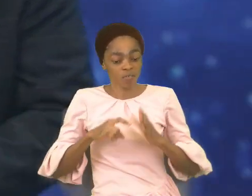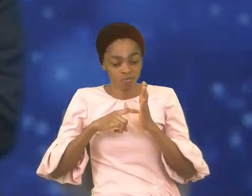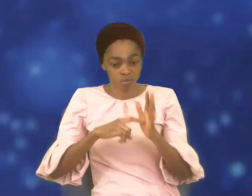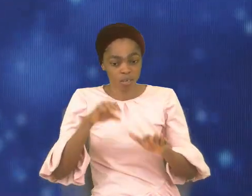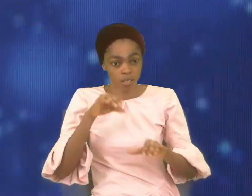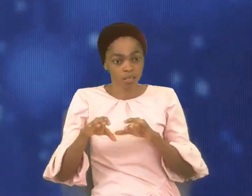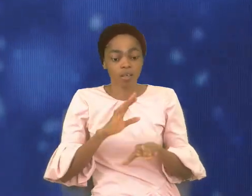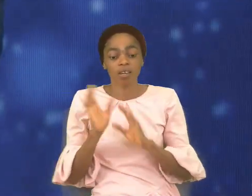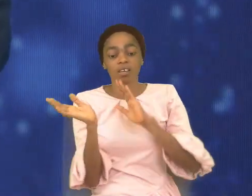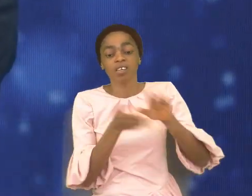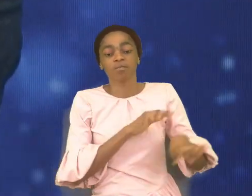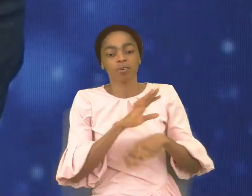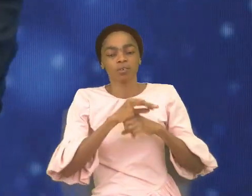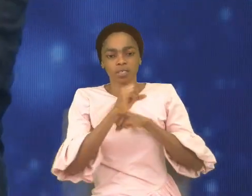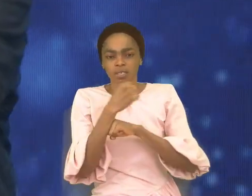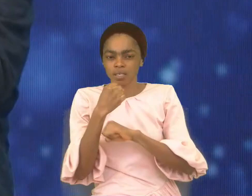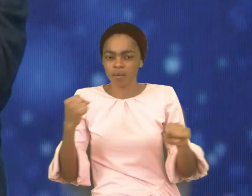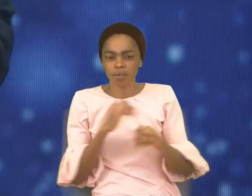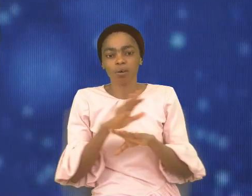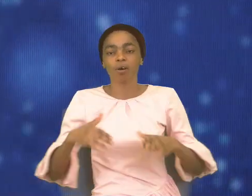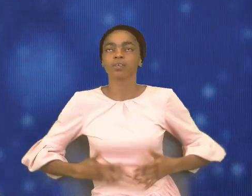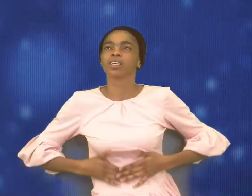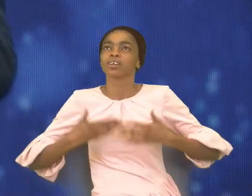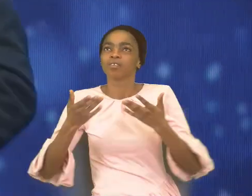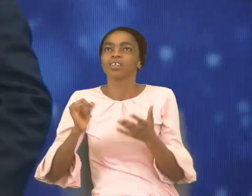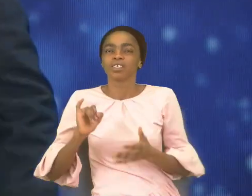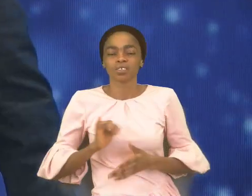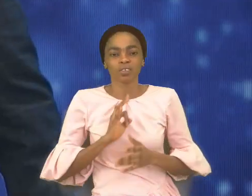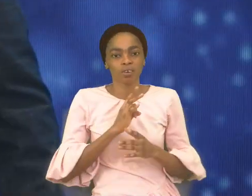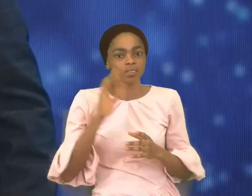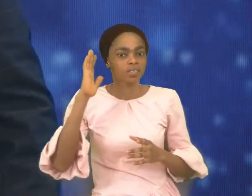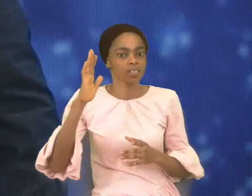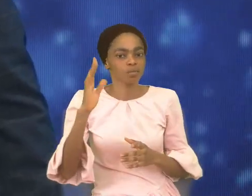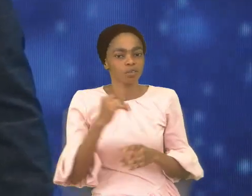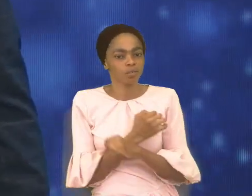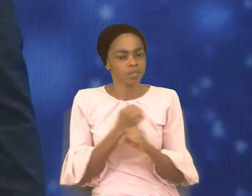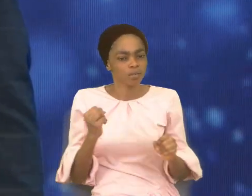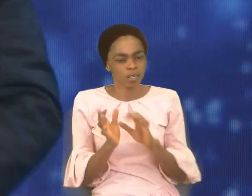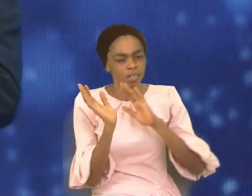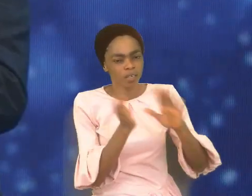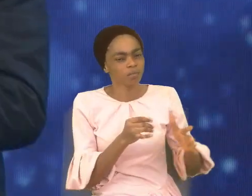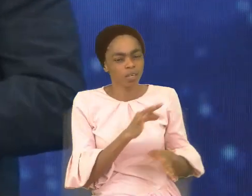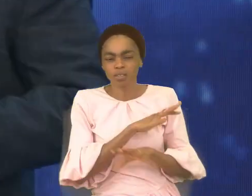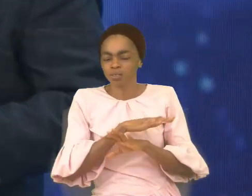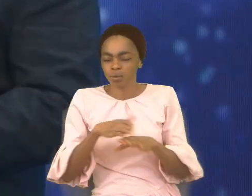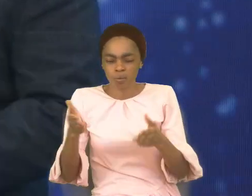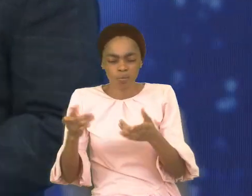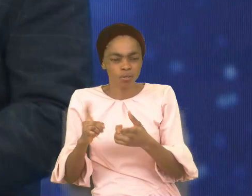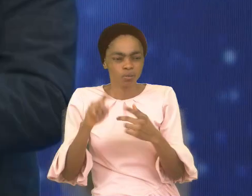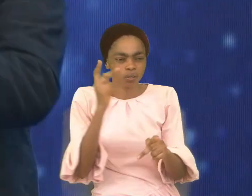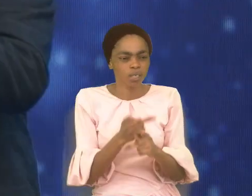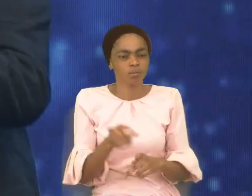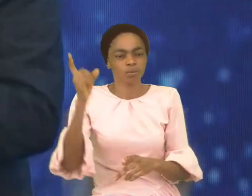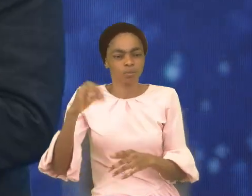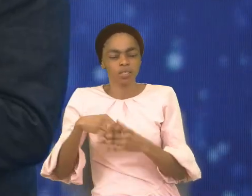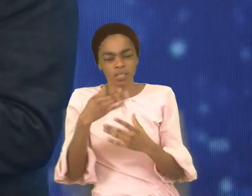that behind. They do not want to retain God in their knowledge. God gave them over to a reprobate